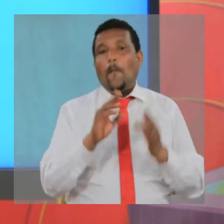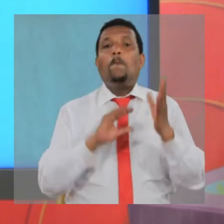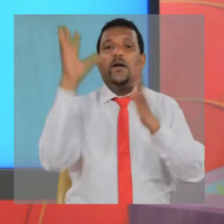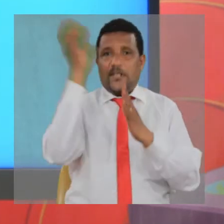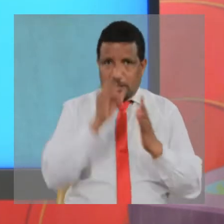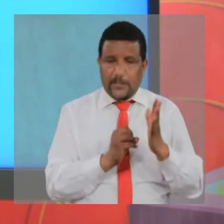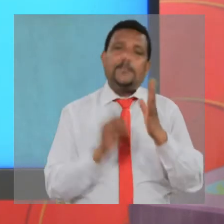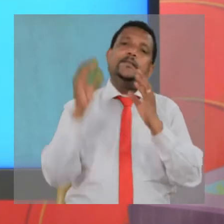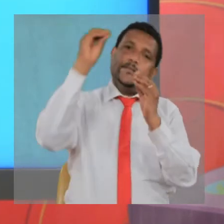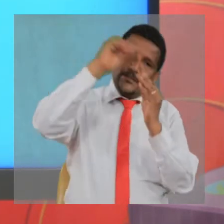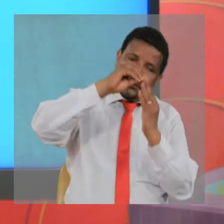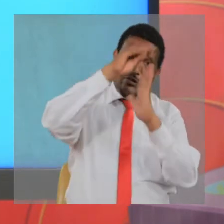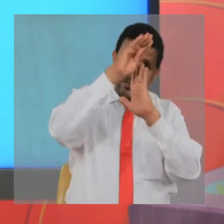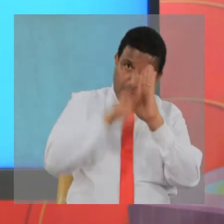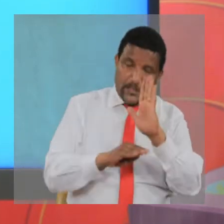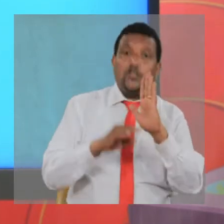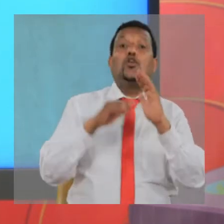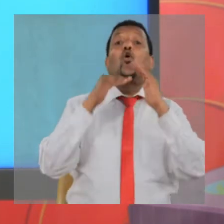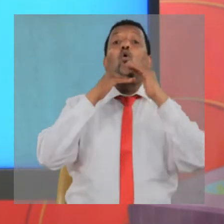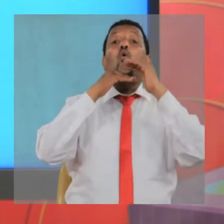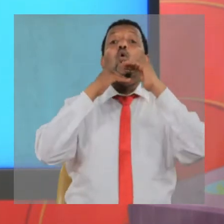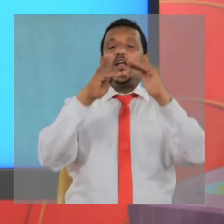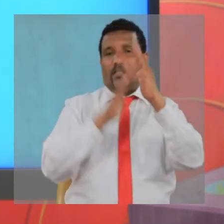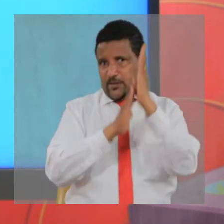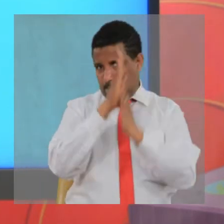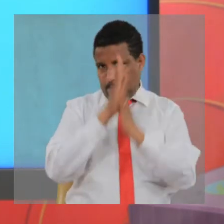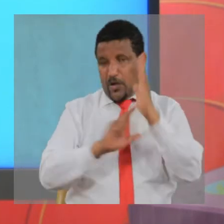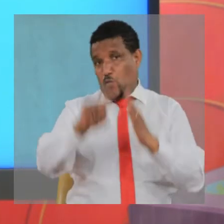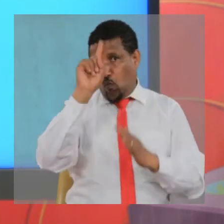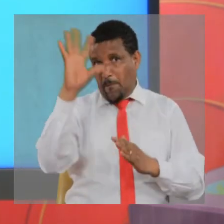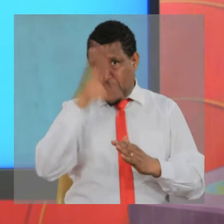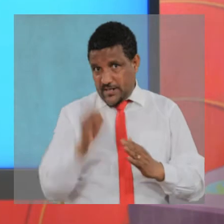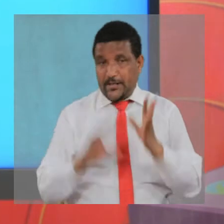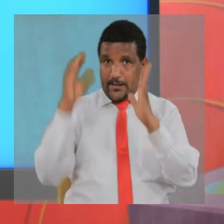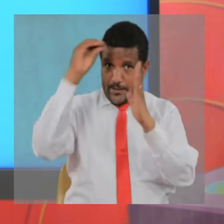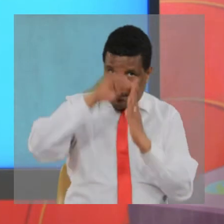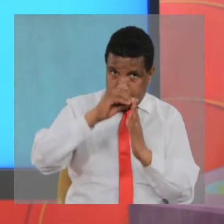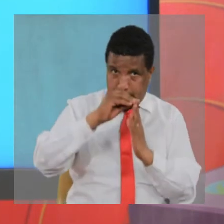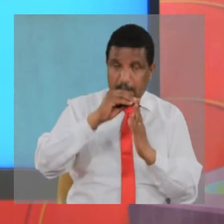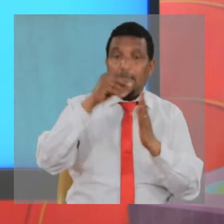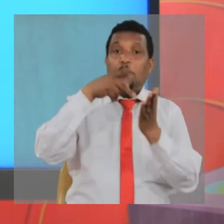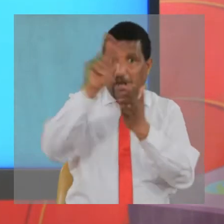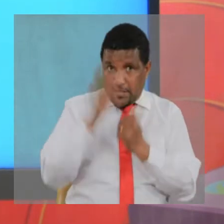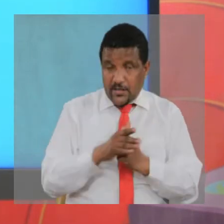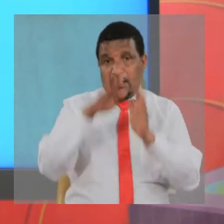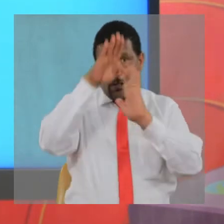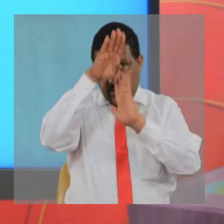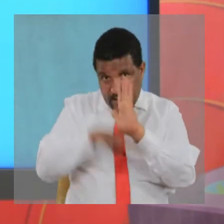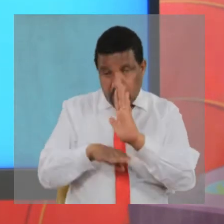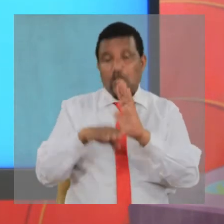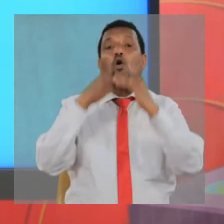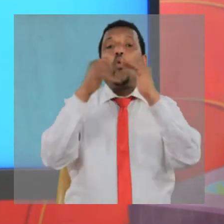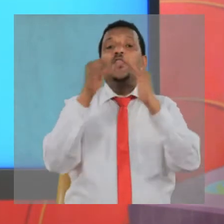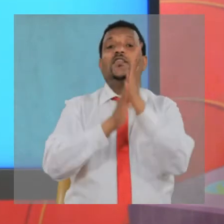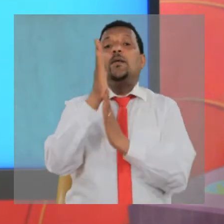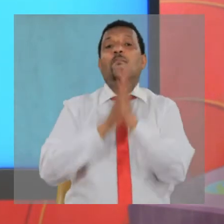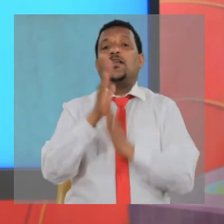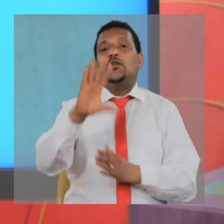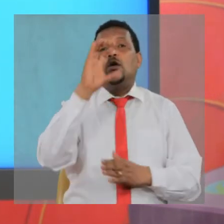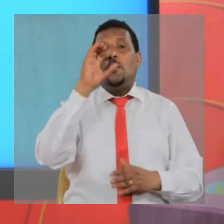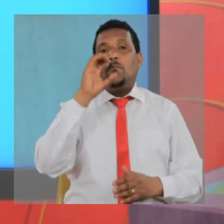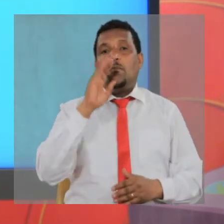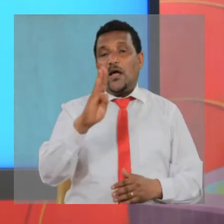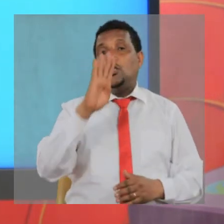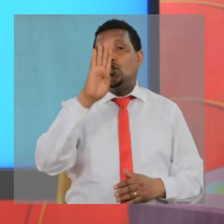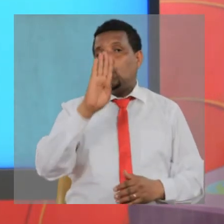in quantity demanded. That means a 1% increase in price decreases quantity demanded by